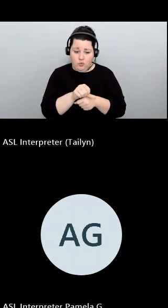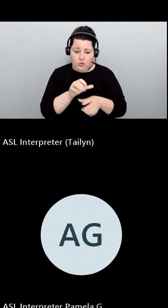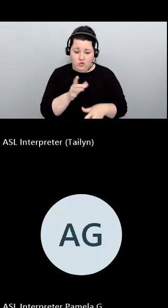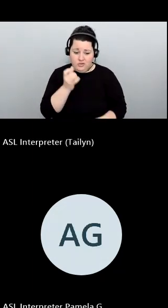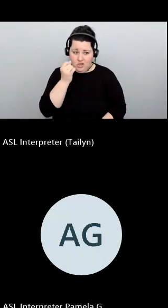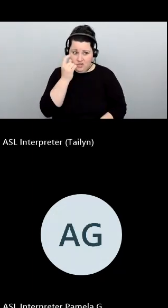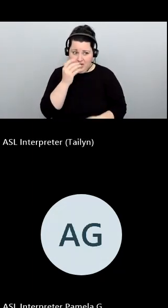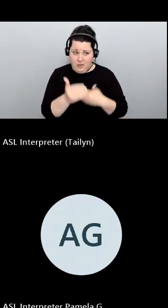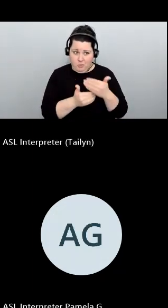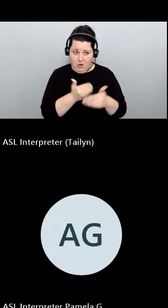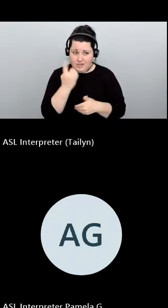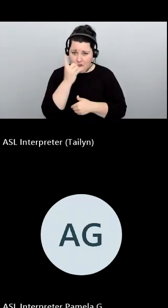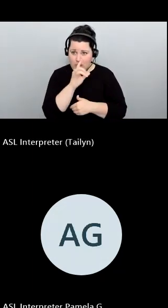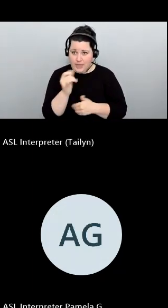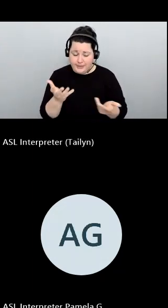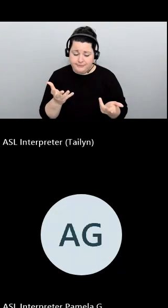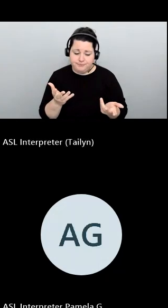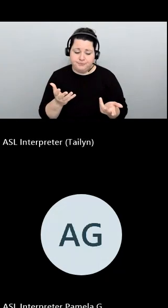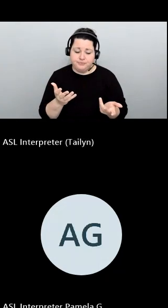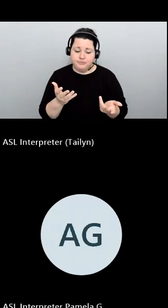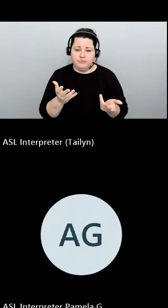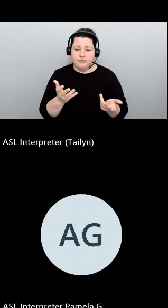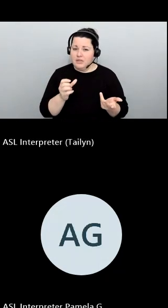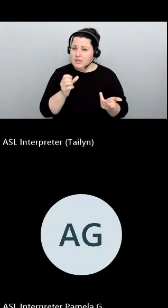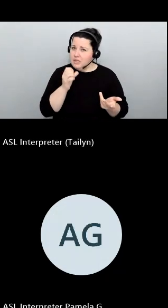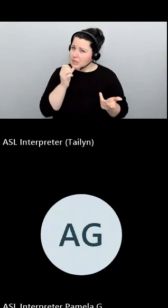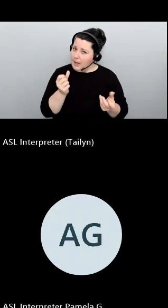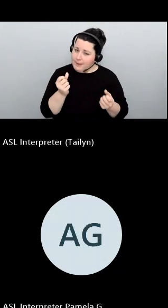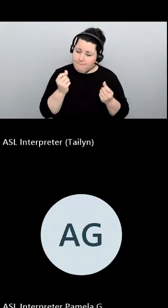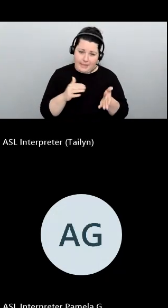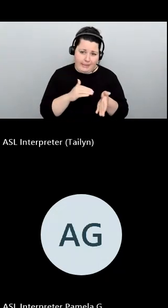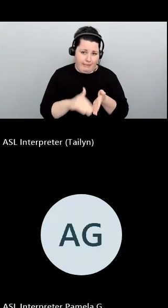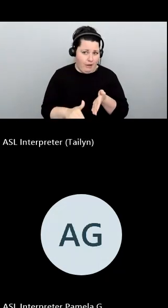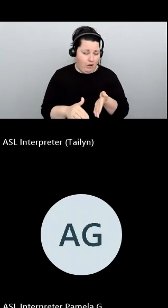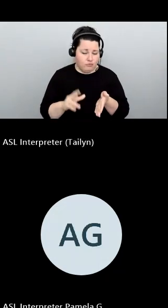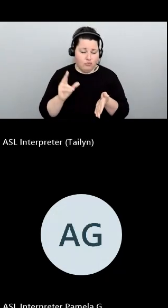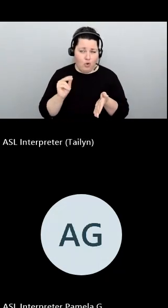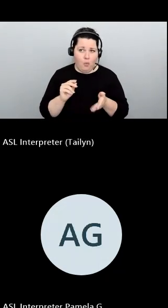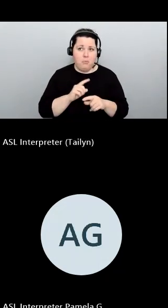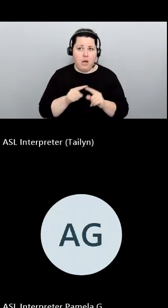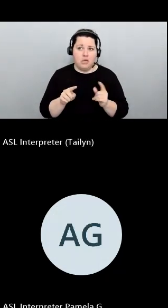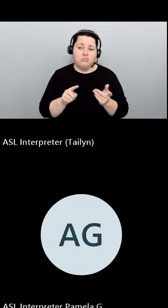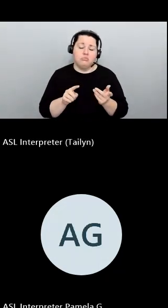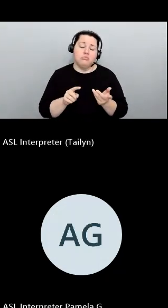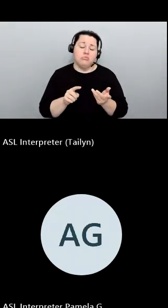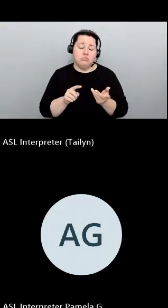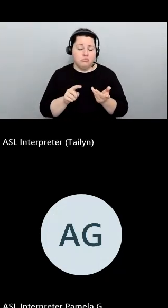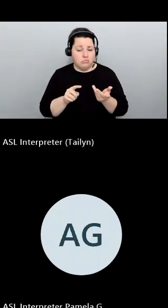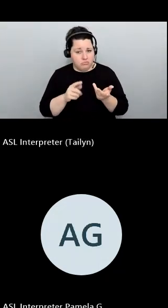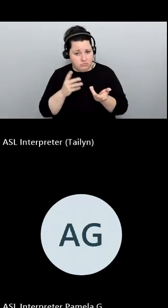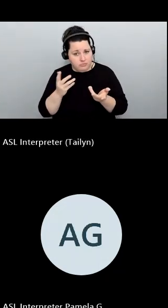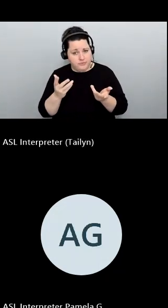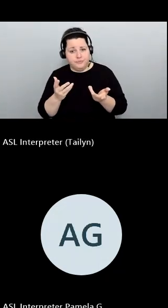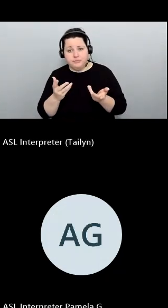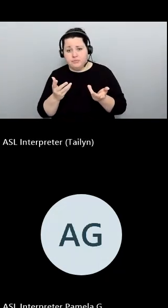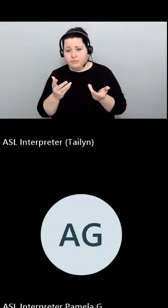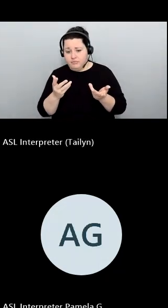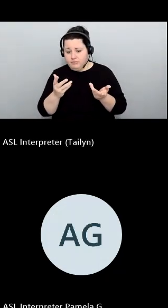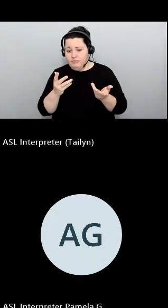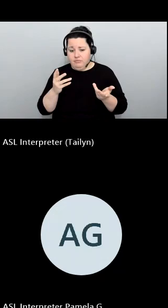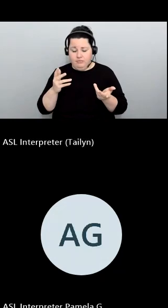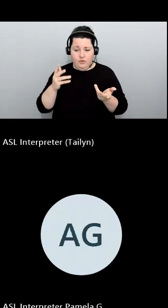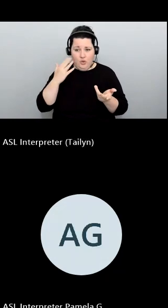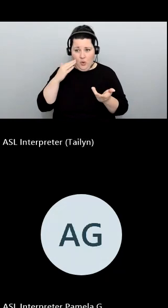process is like. We haven't had a lot of layoffs, but when something happens in this tumultuous